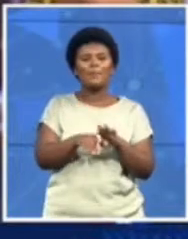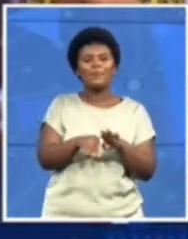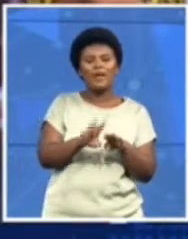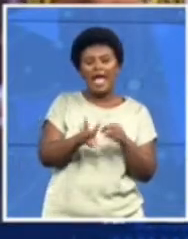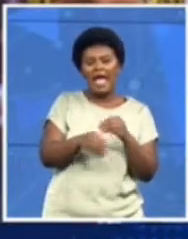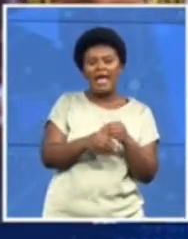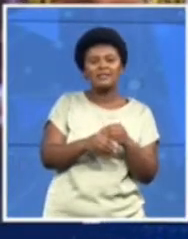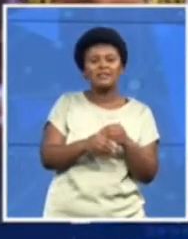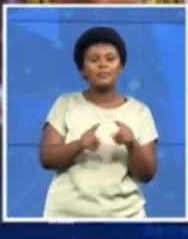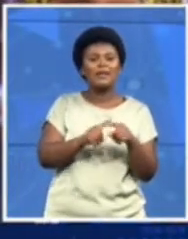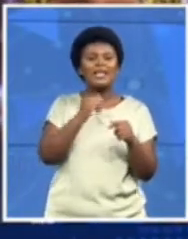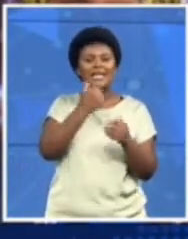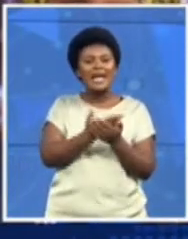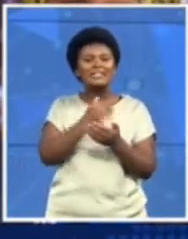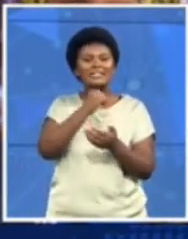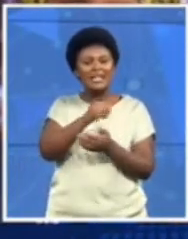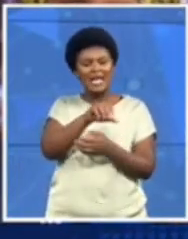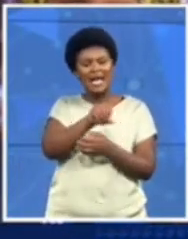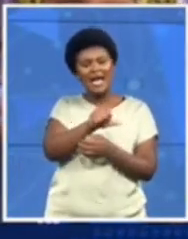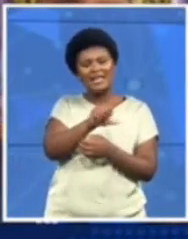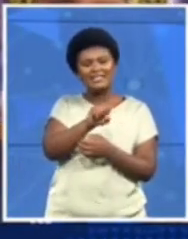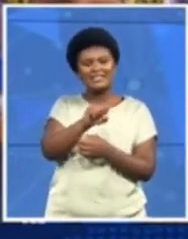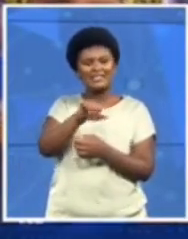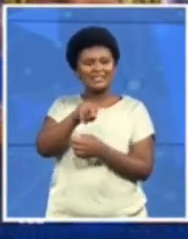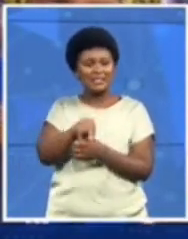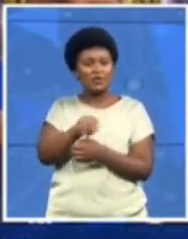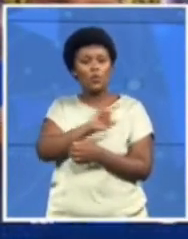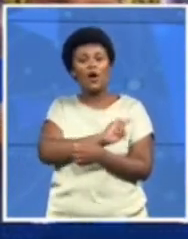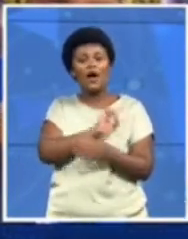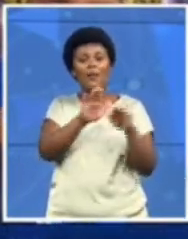parliament is destroyed.